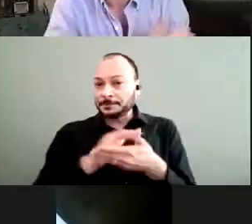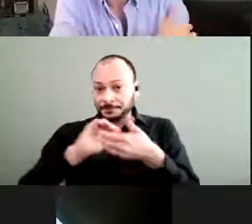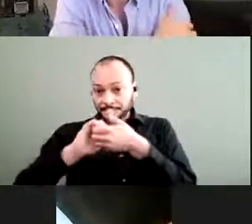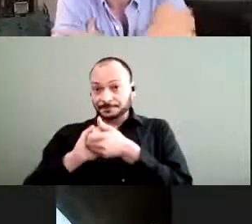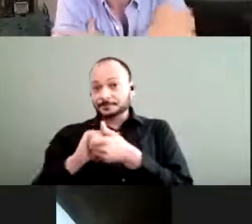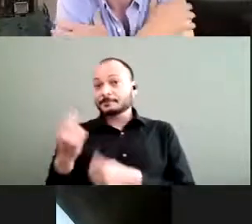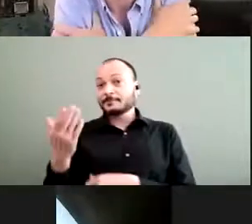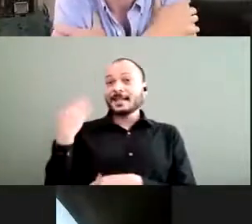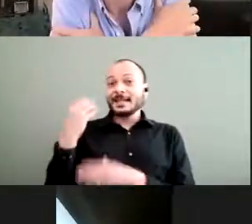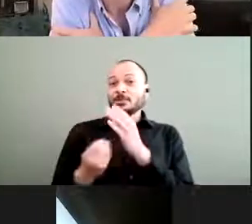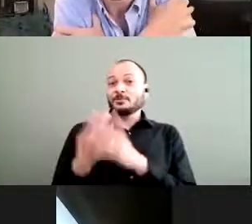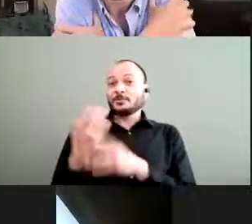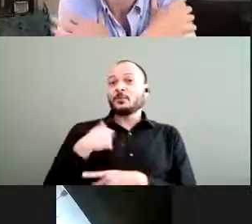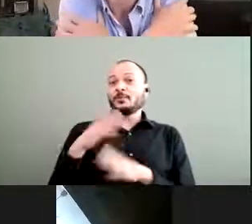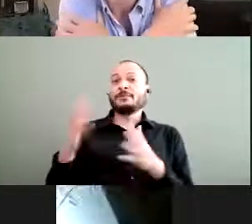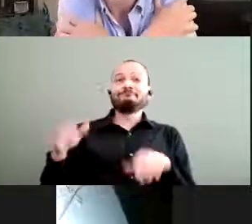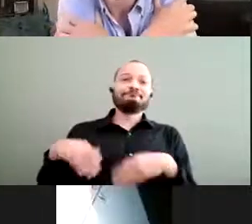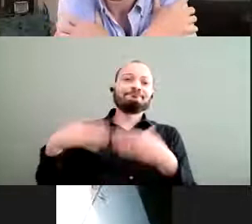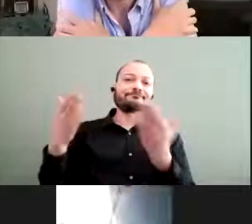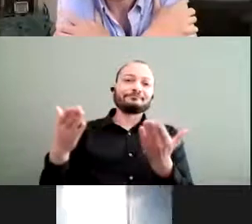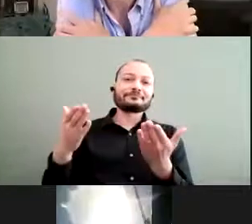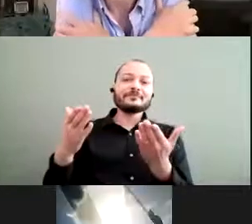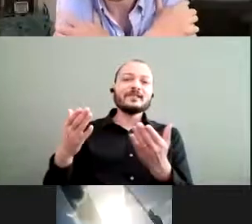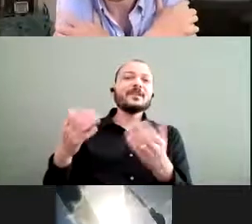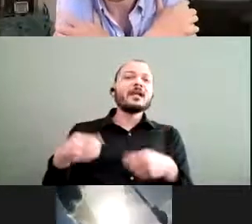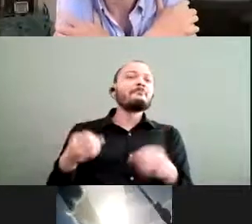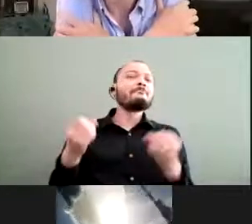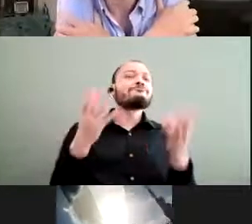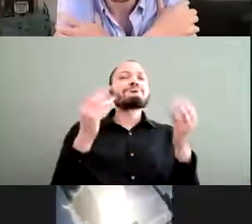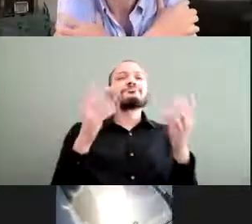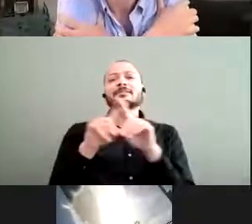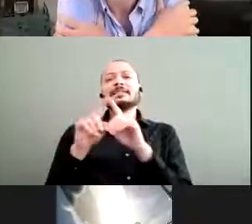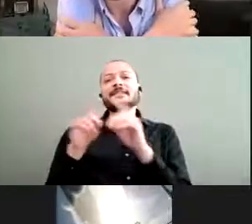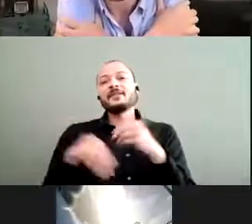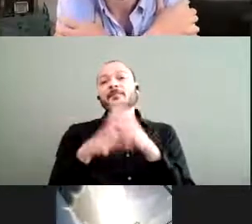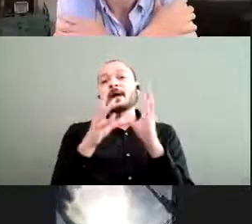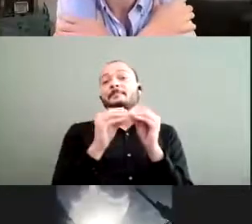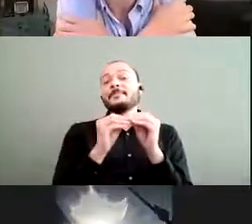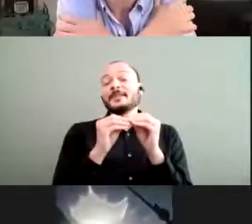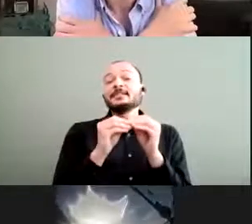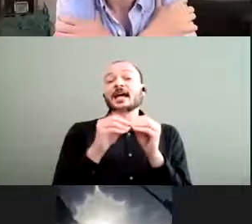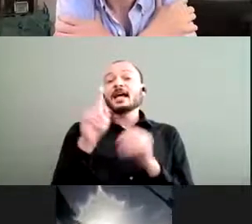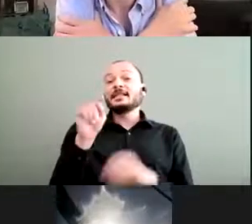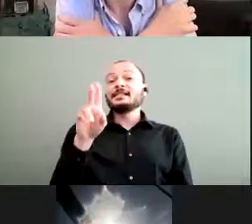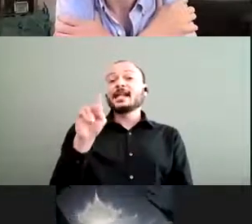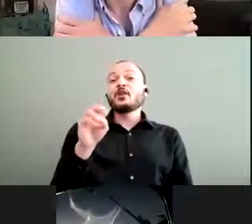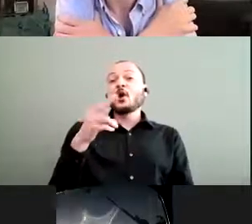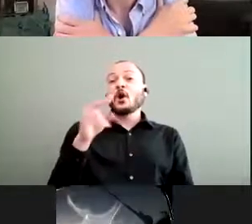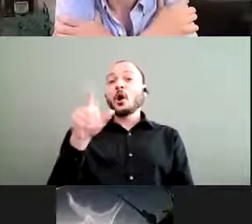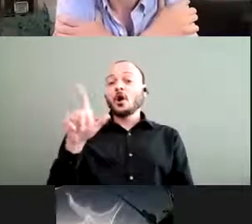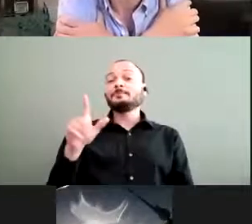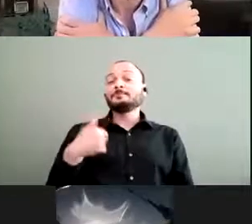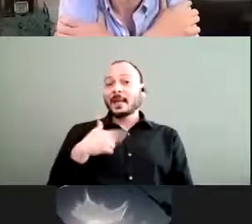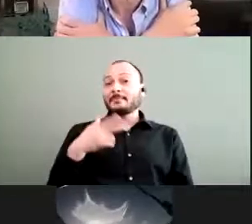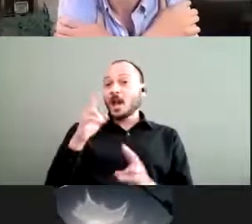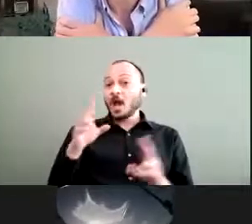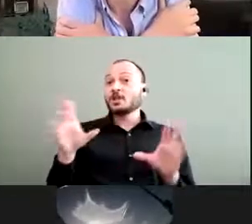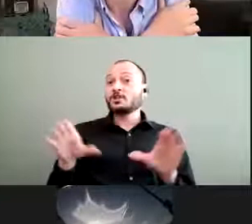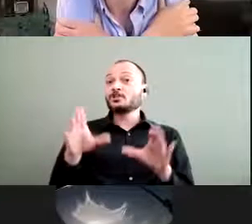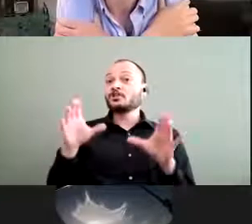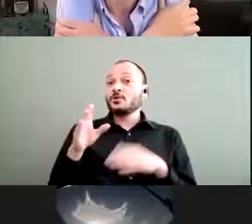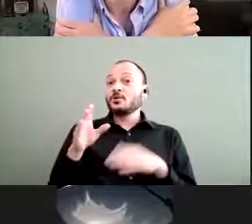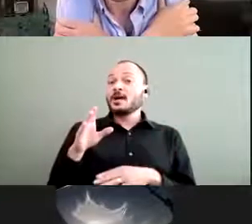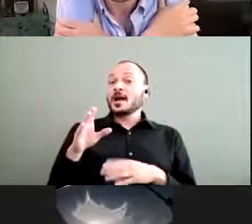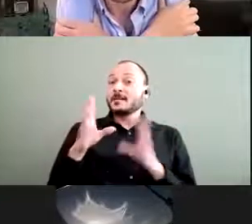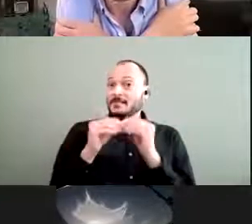town halls, and since Ms. Ortiz Franklin joined the board, I've been honored to do some with her about school reopening, the